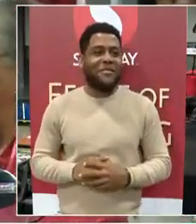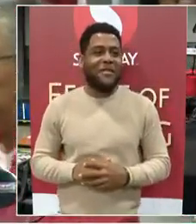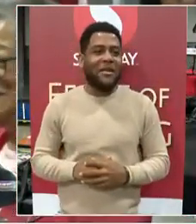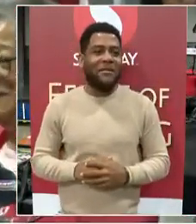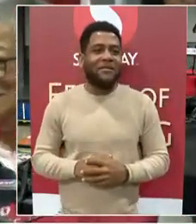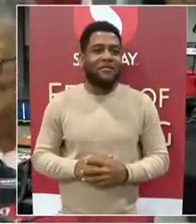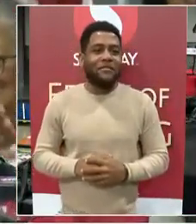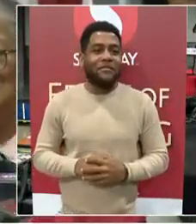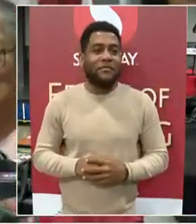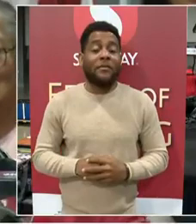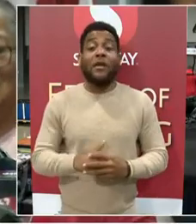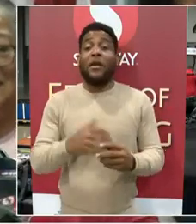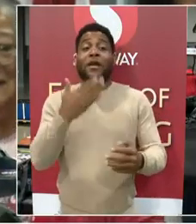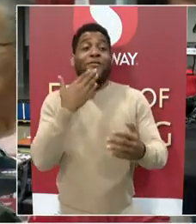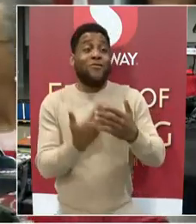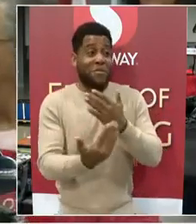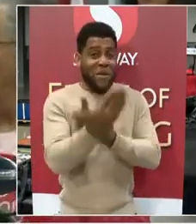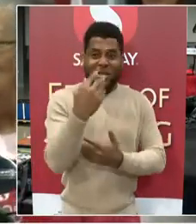Good morning, Washington, D.C.